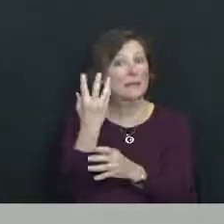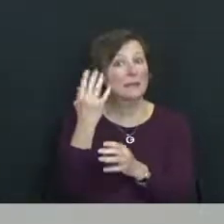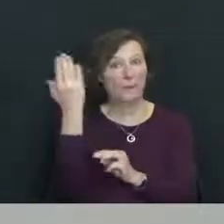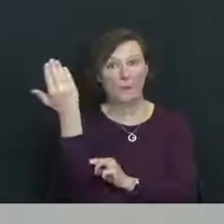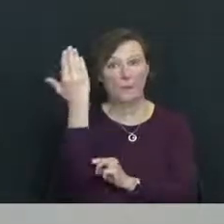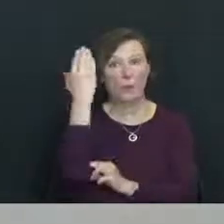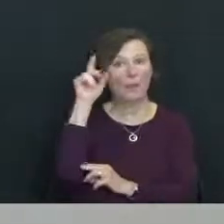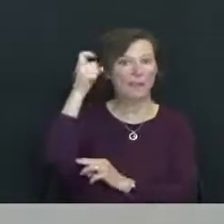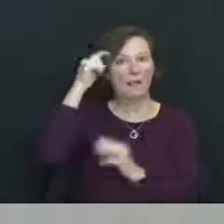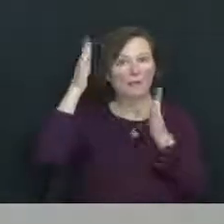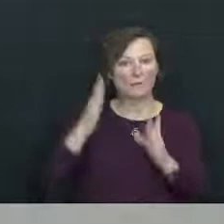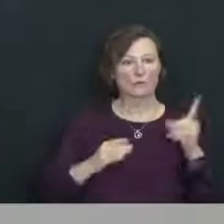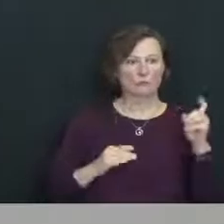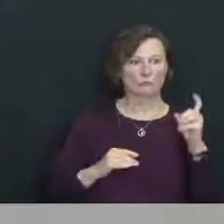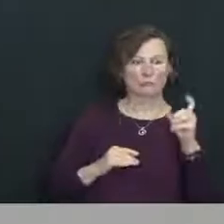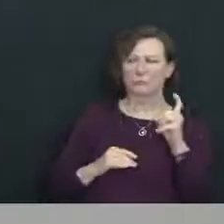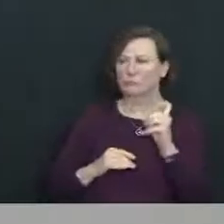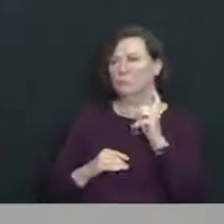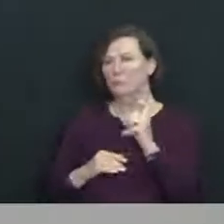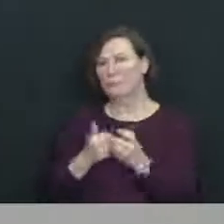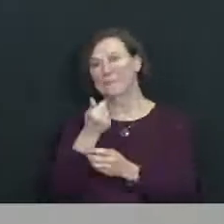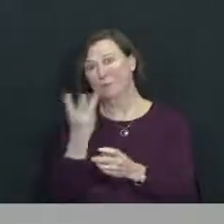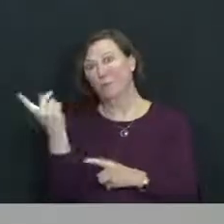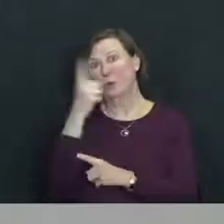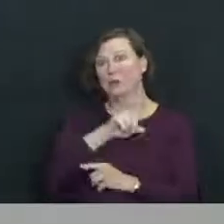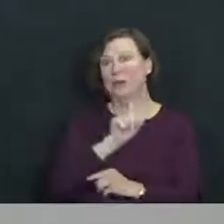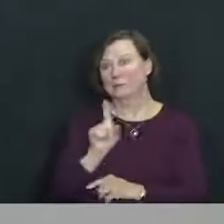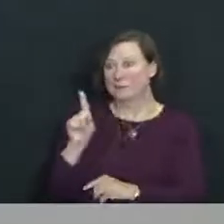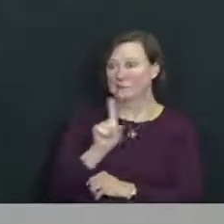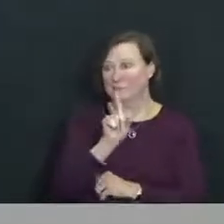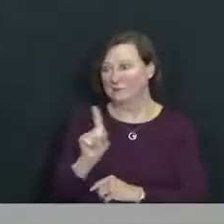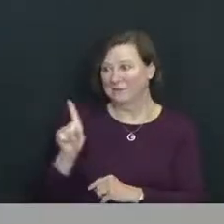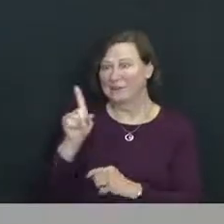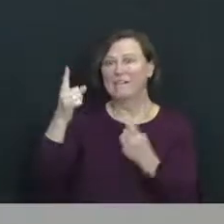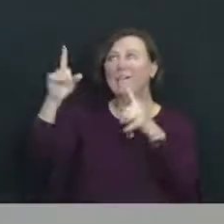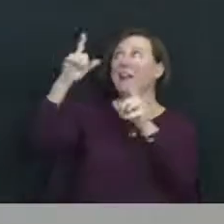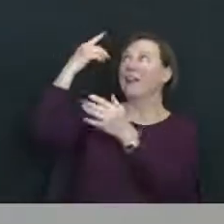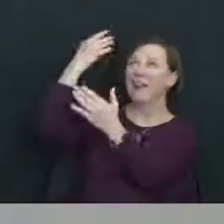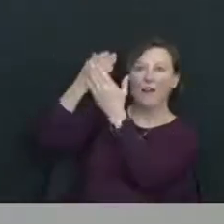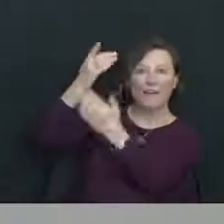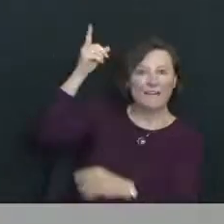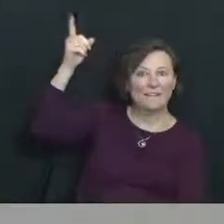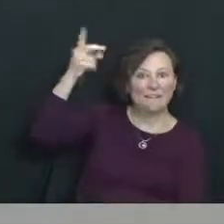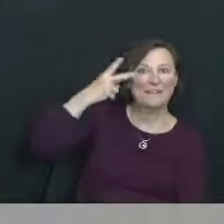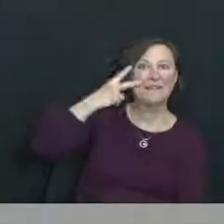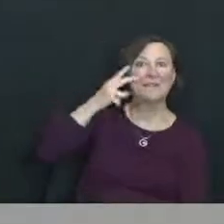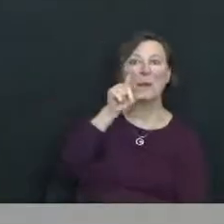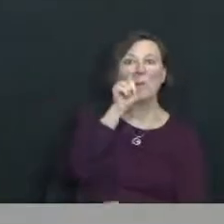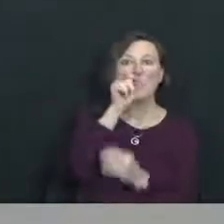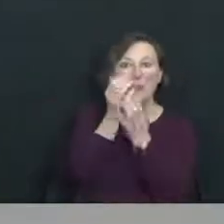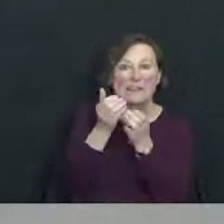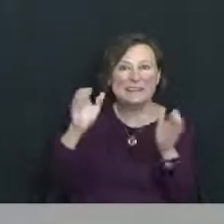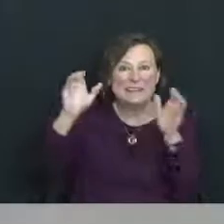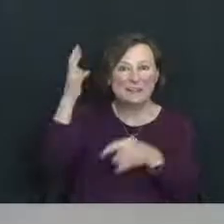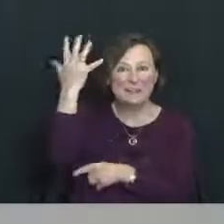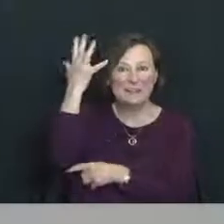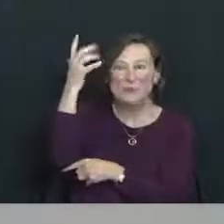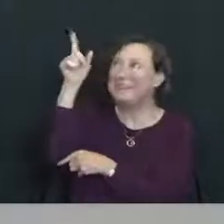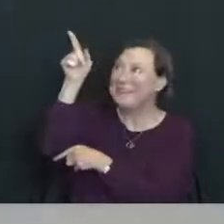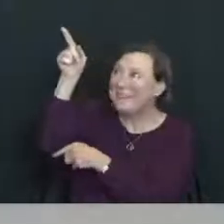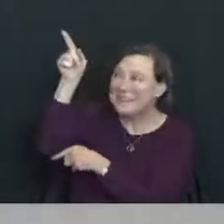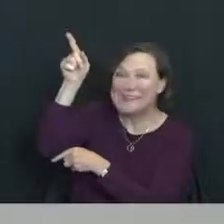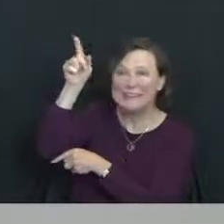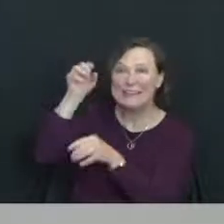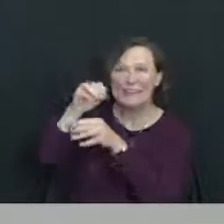him. After traveling several days, he at last located the Bird's Nest tree in a dense